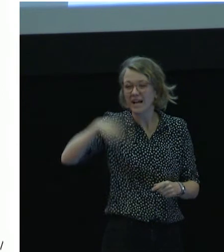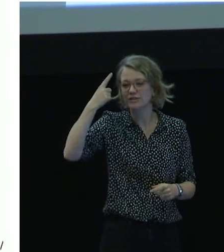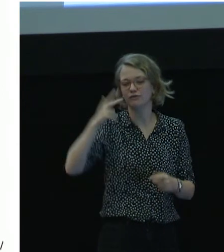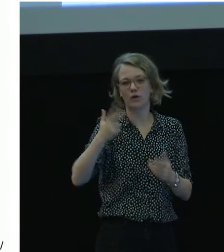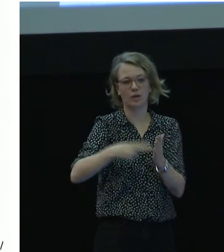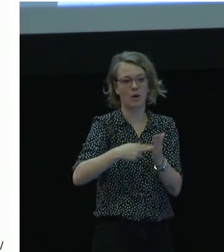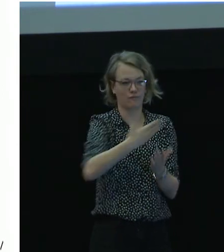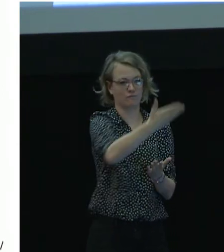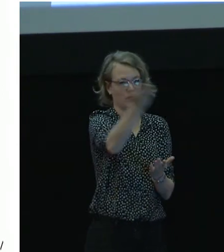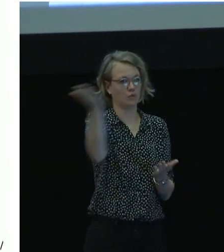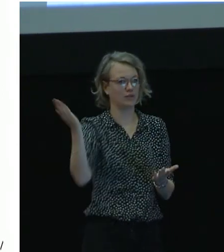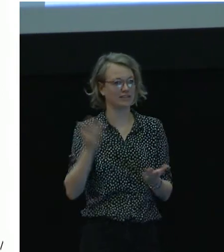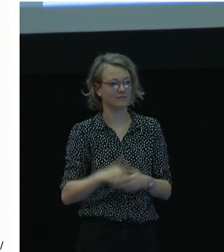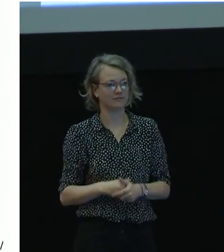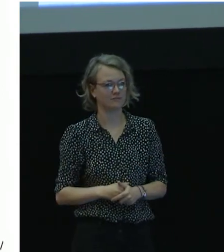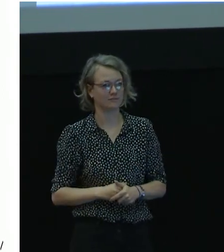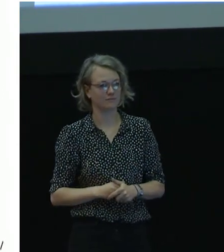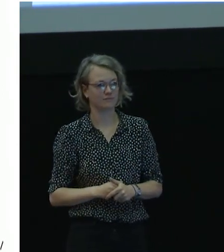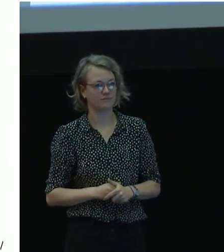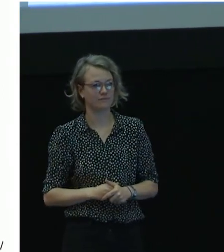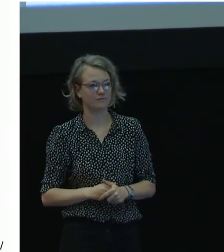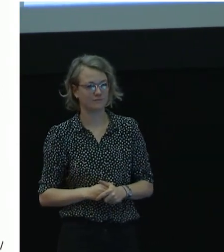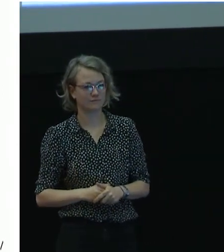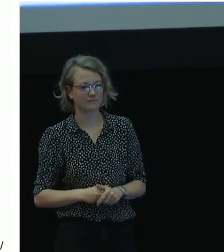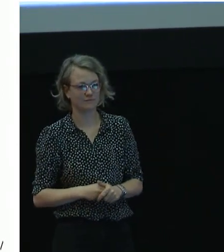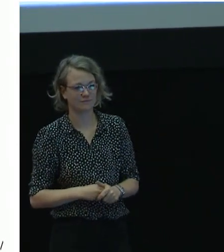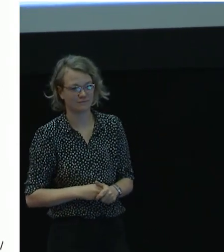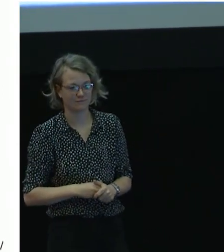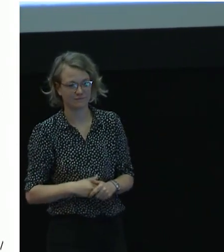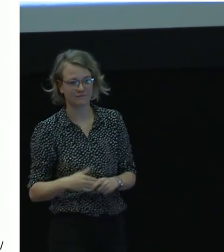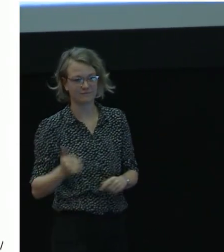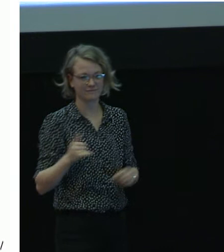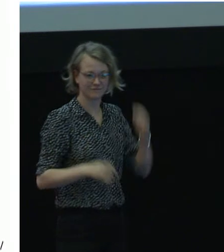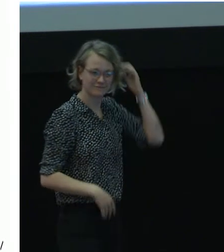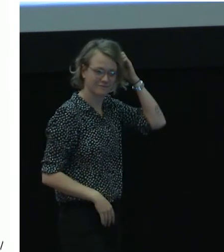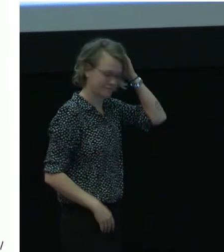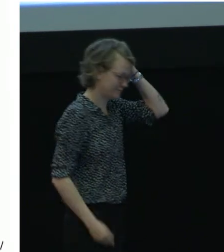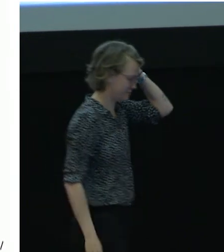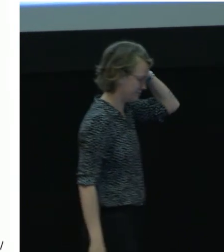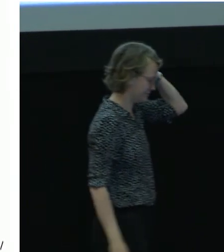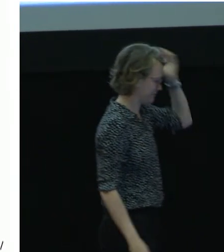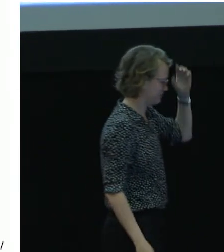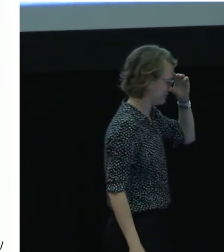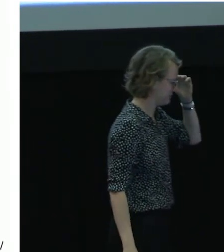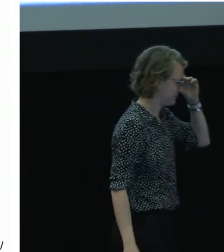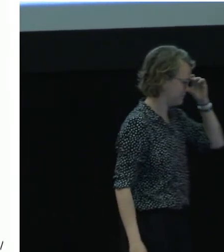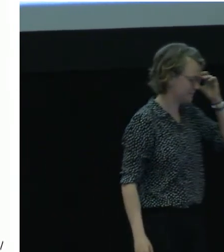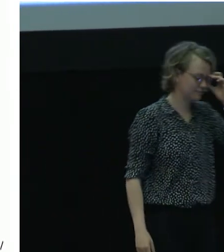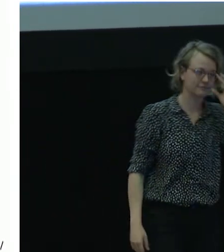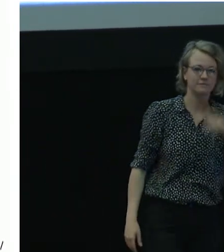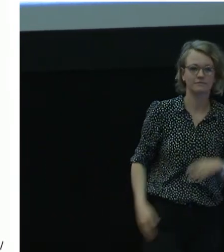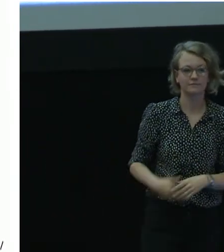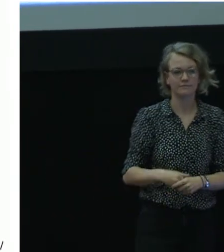watched to the end if they have subtitles. And they're not watched by deaf and hard of hearing people, they're watched by